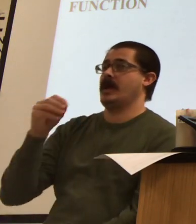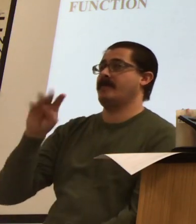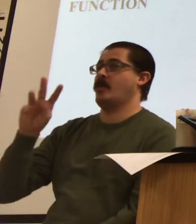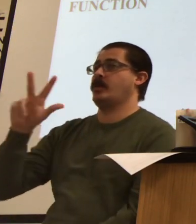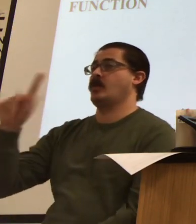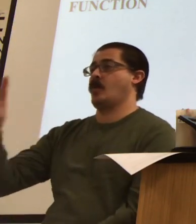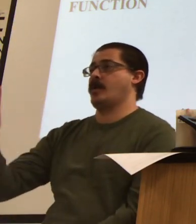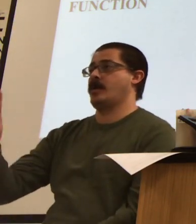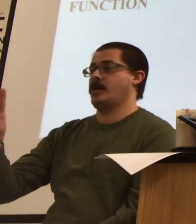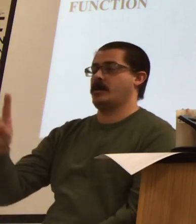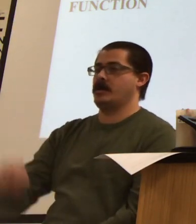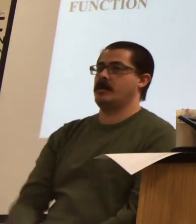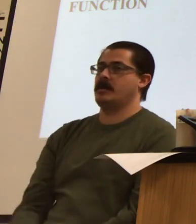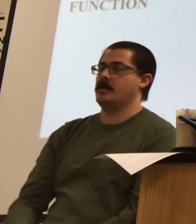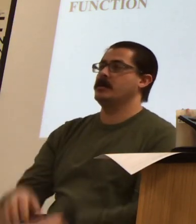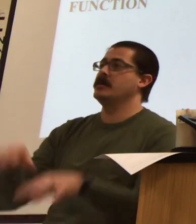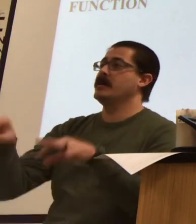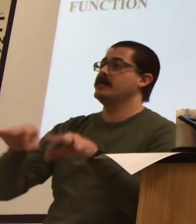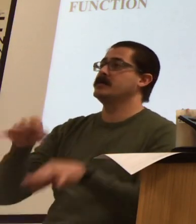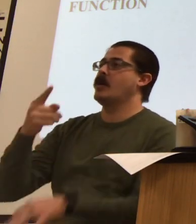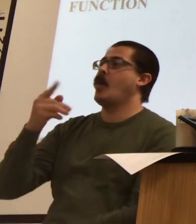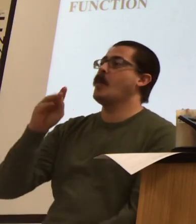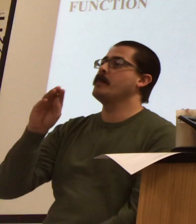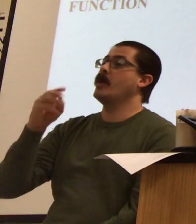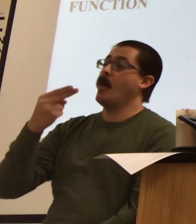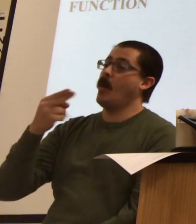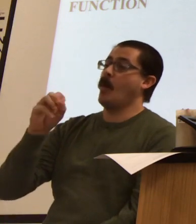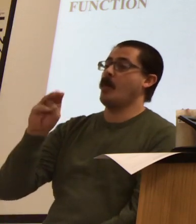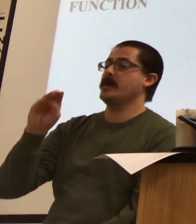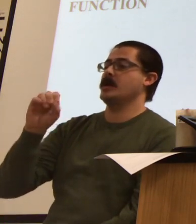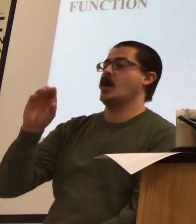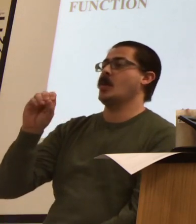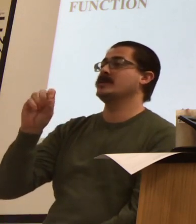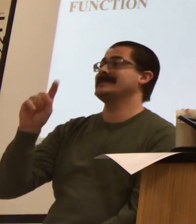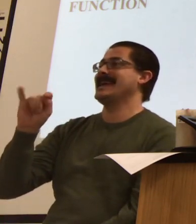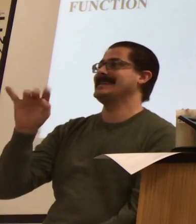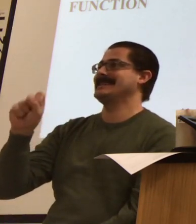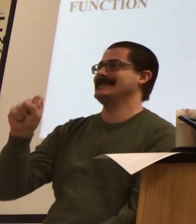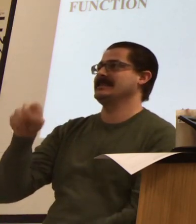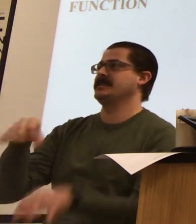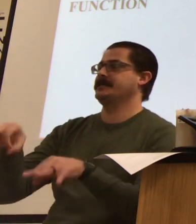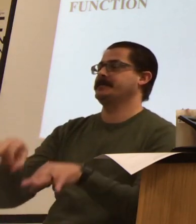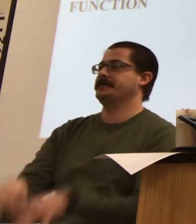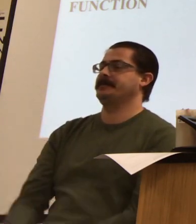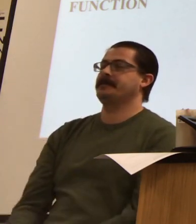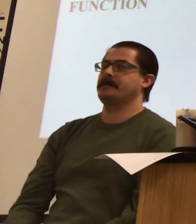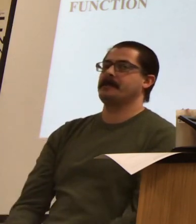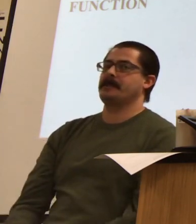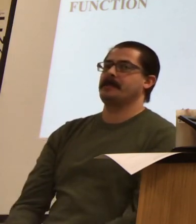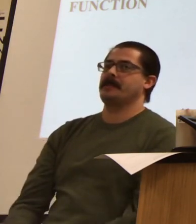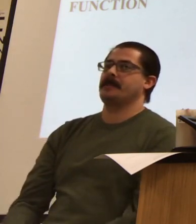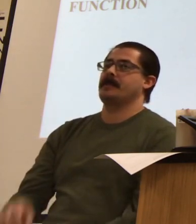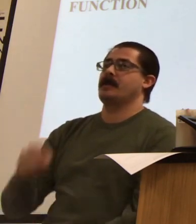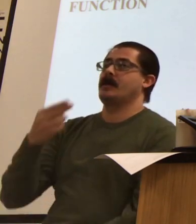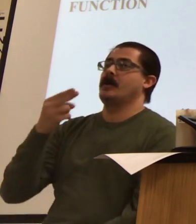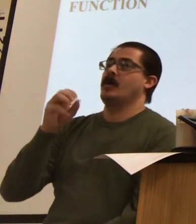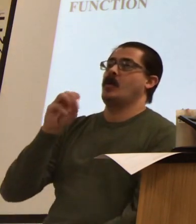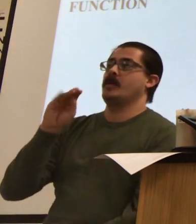To give you a definition of it, Homeostatic